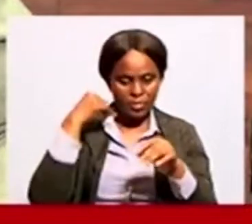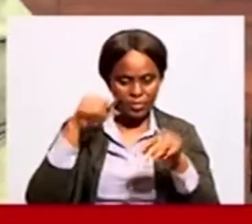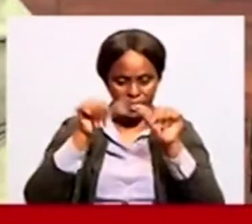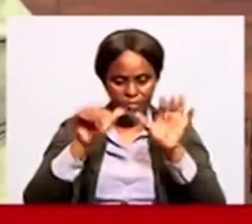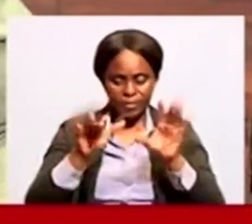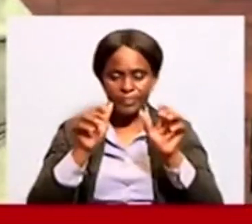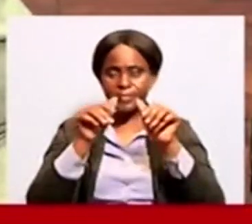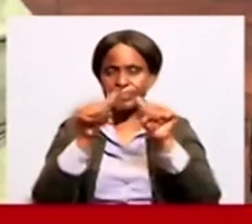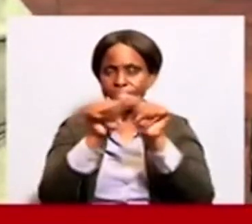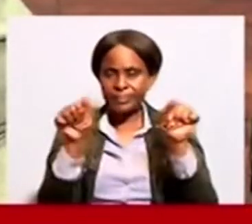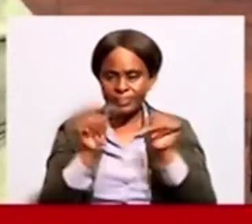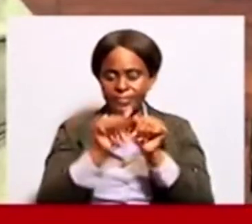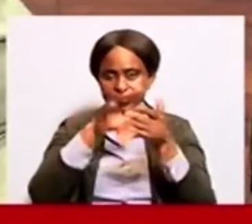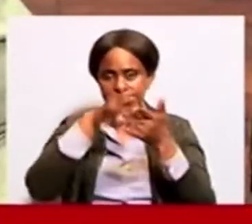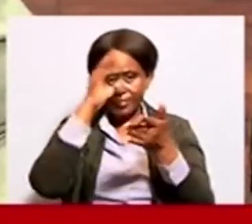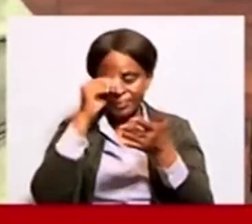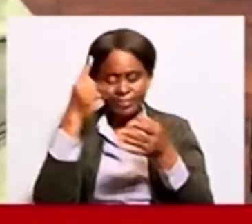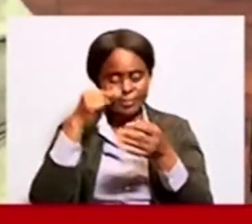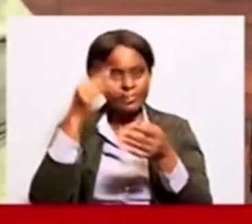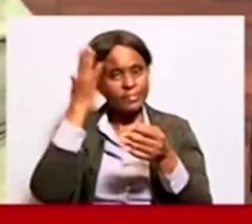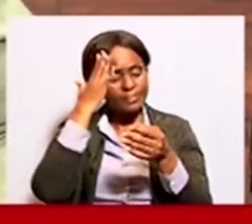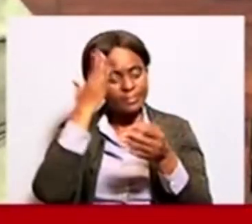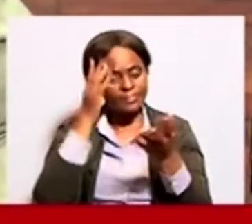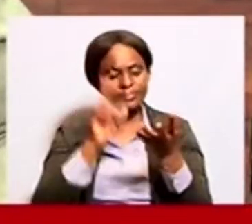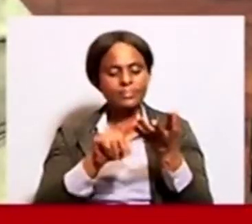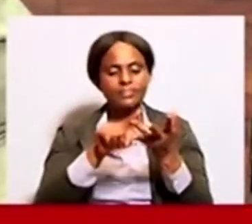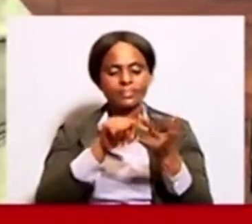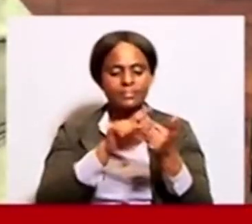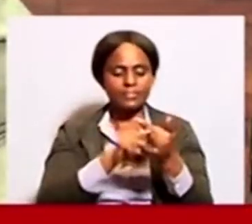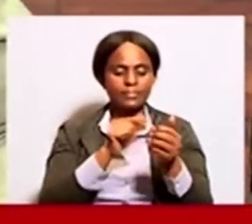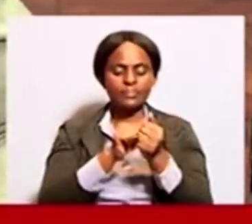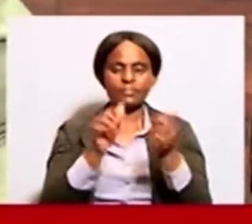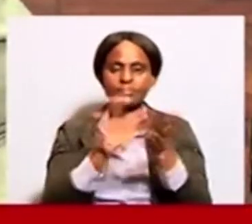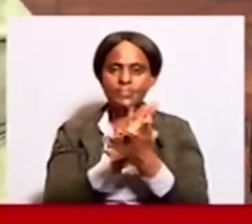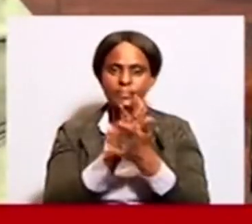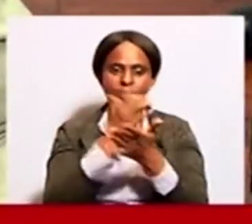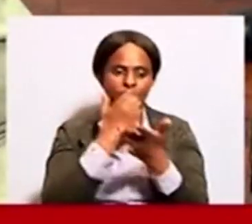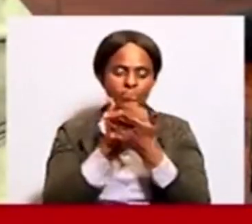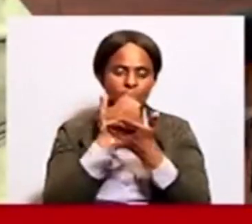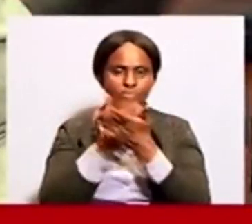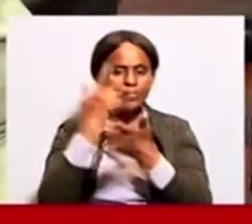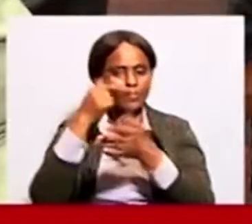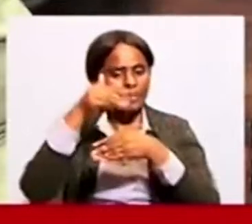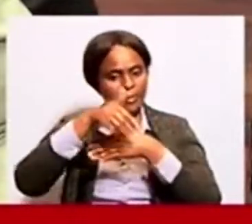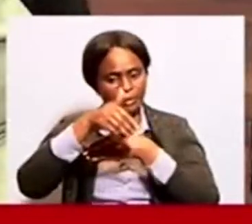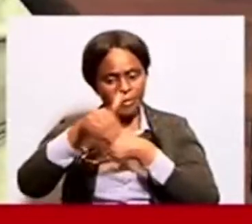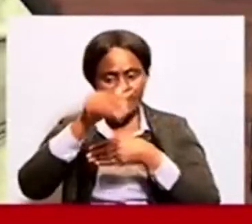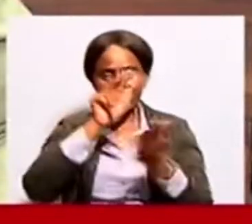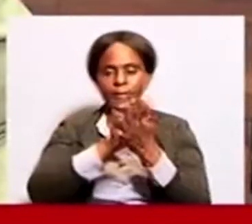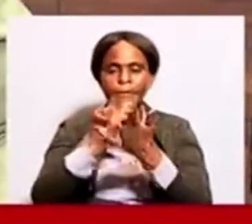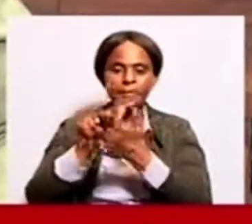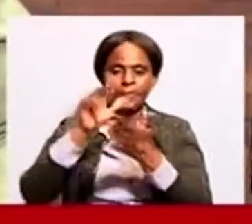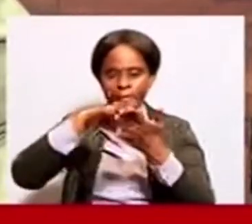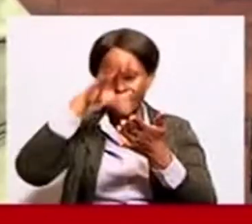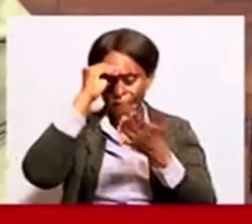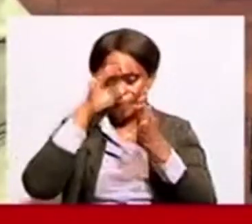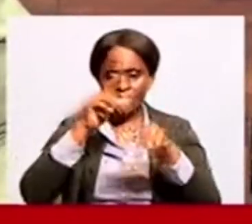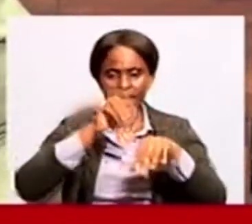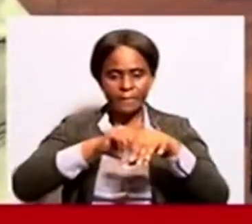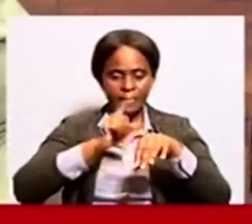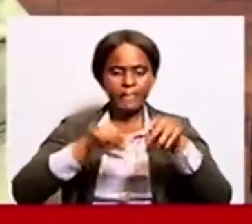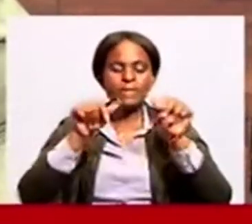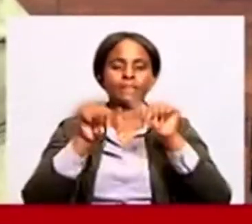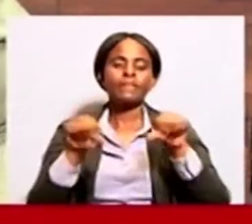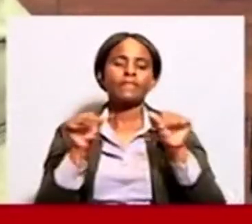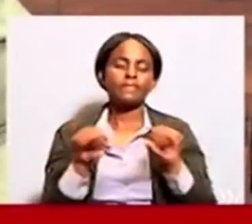General of the learners for headcount and documentary evidence for enrollment and approved learners at the time of auditing.